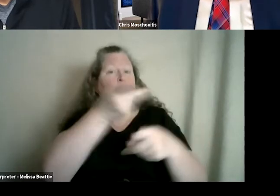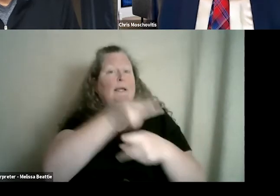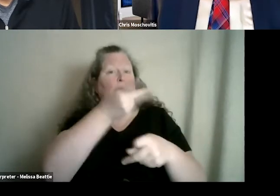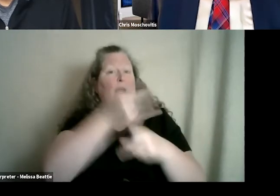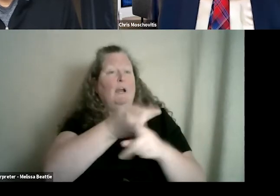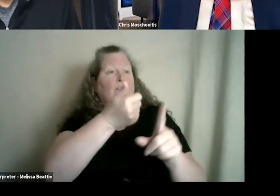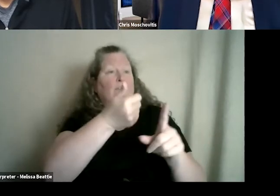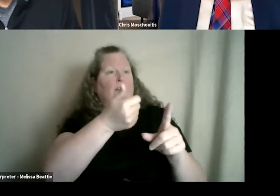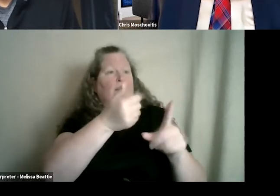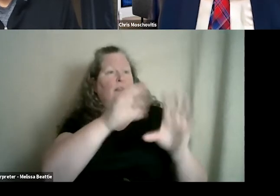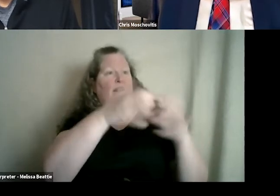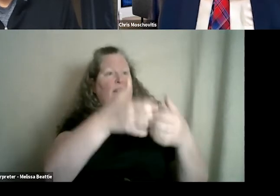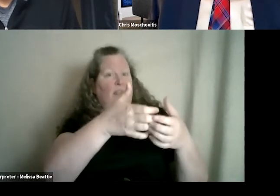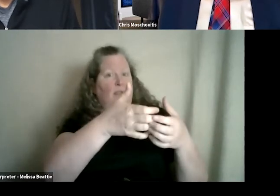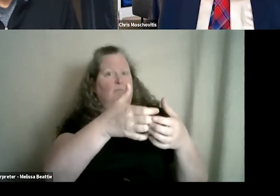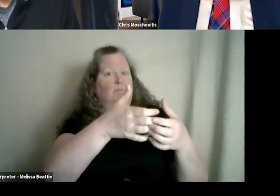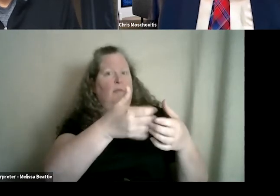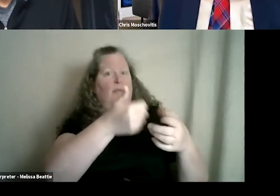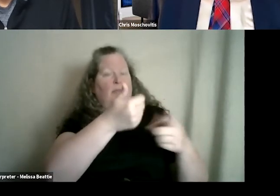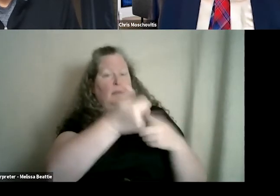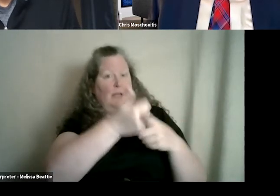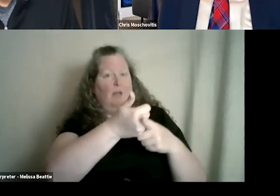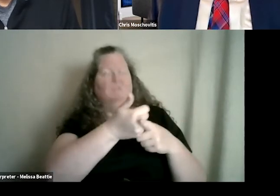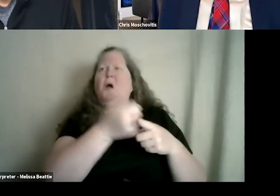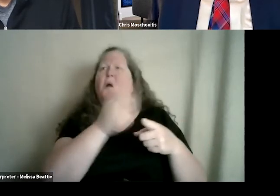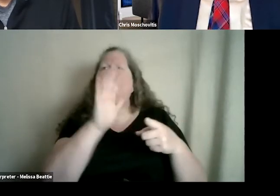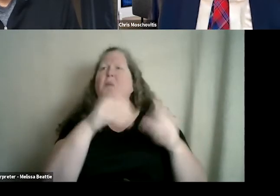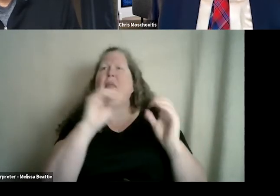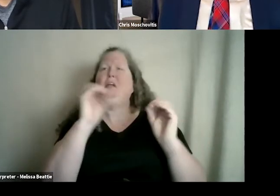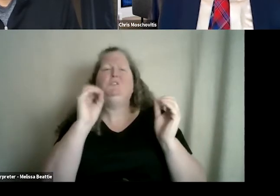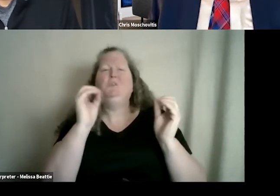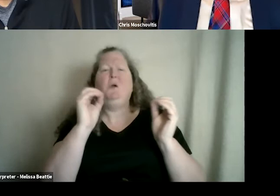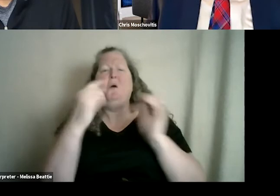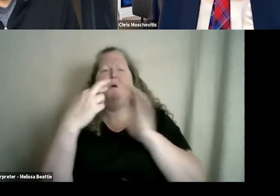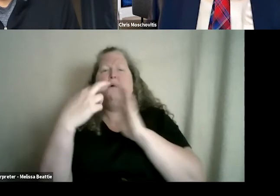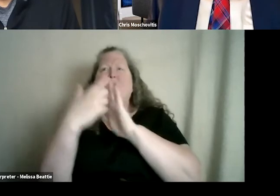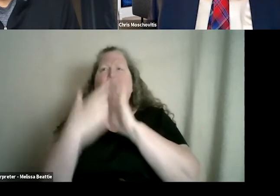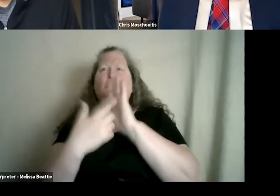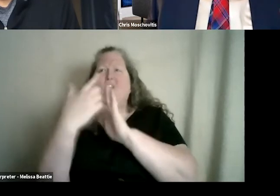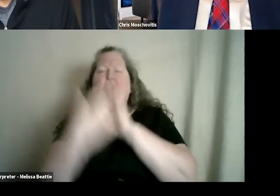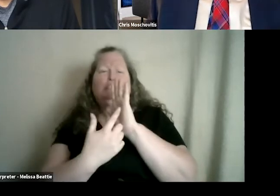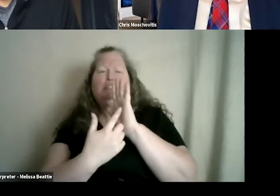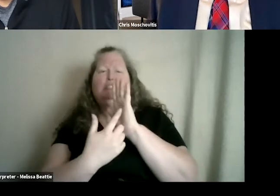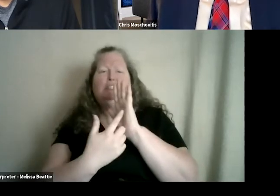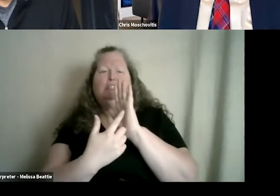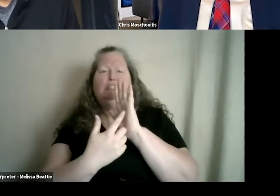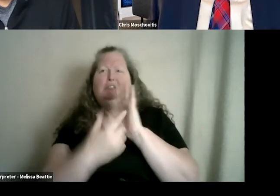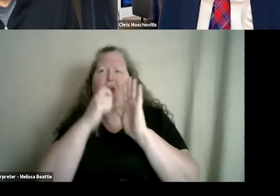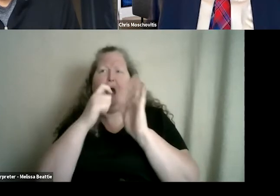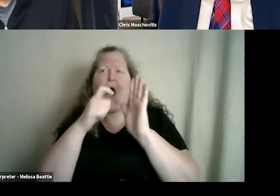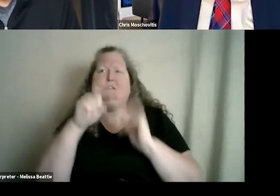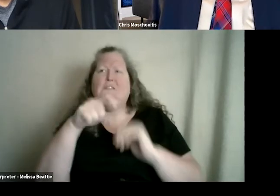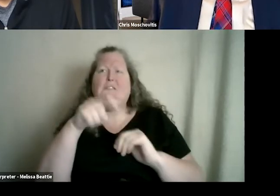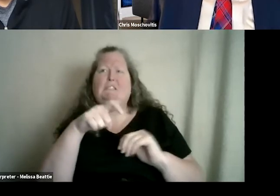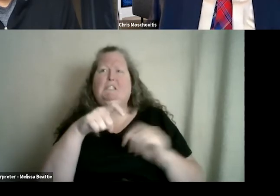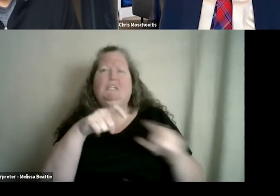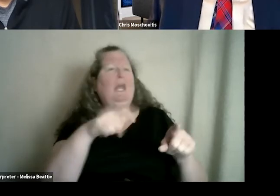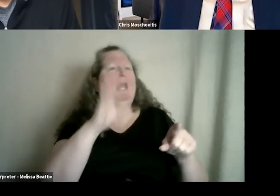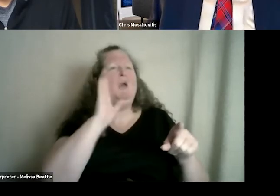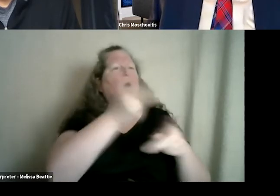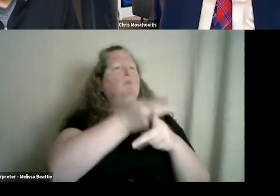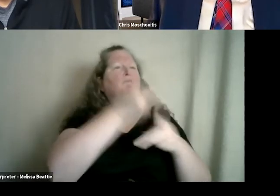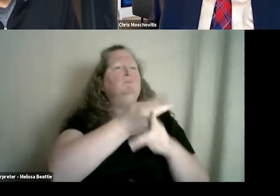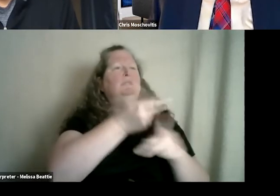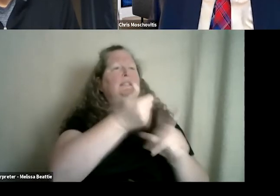is zero need for all of this legislation. The marketplace will take care of its own. If it works for the marketplace, it will go on